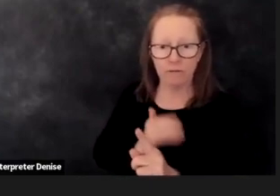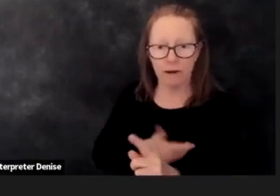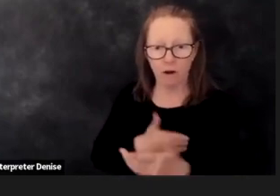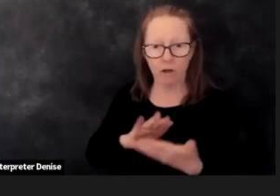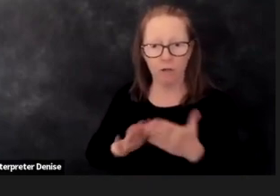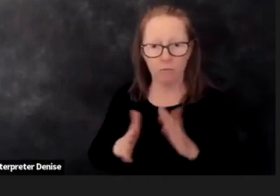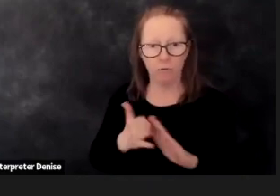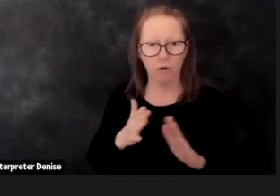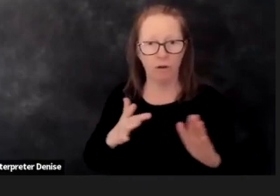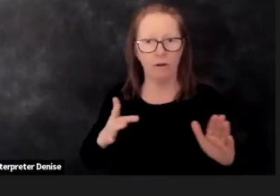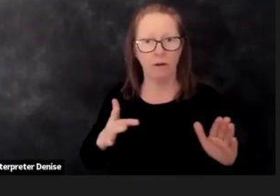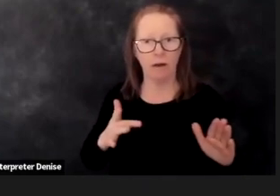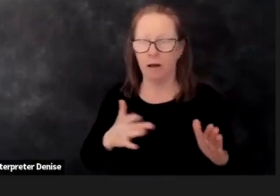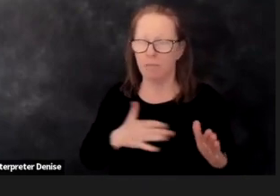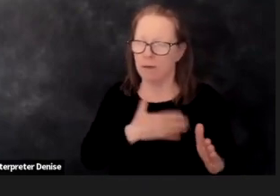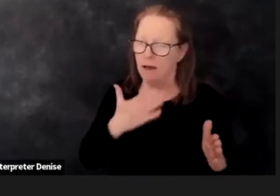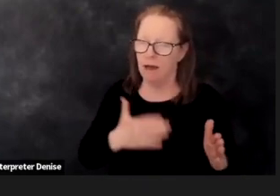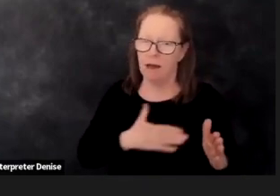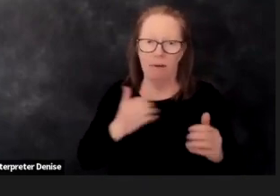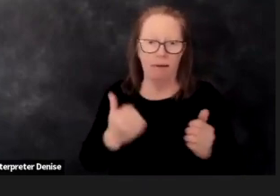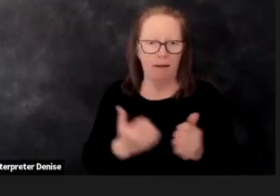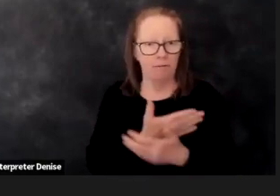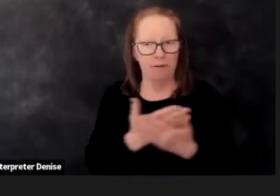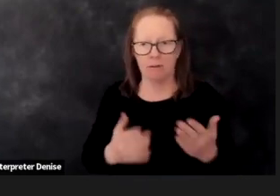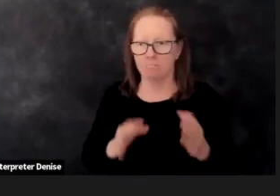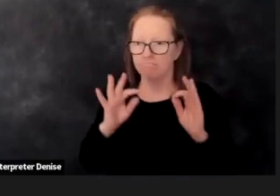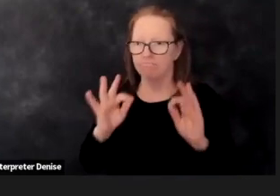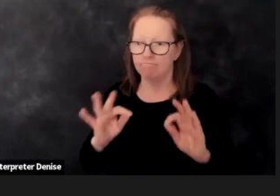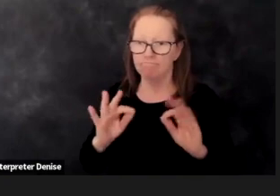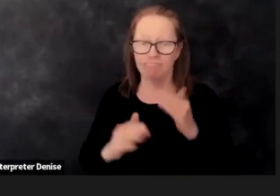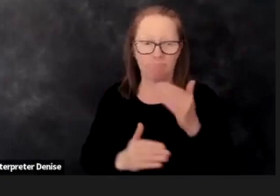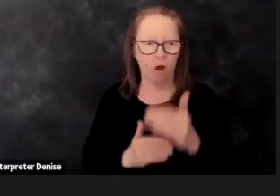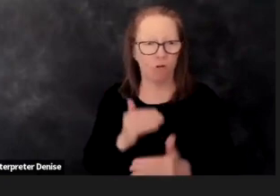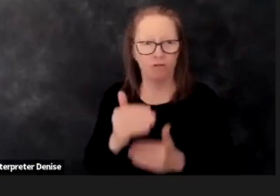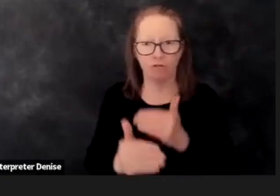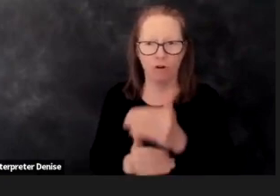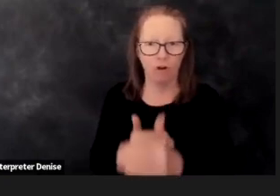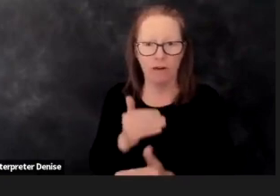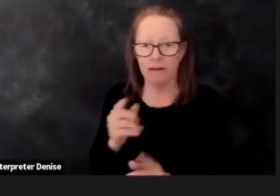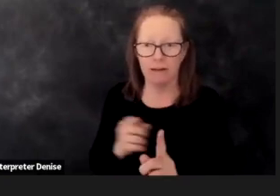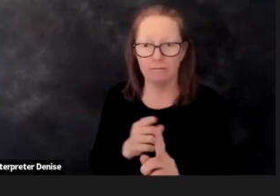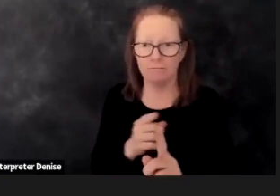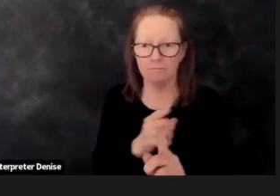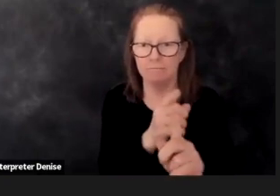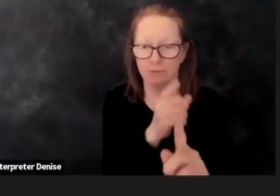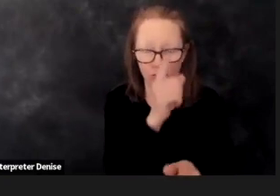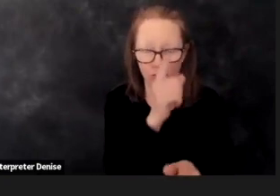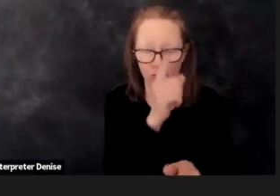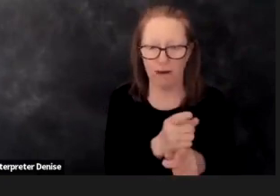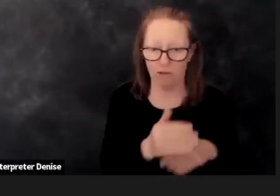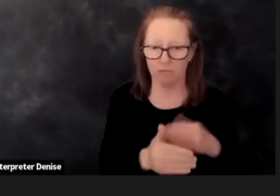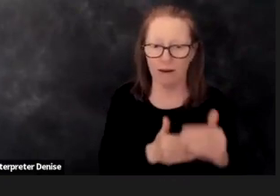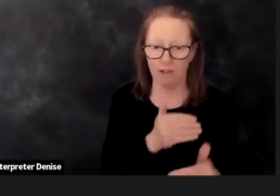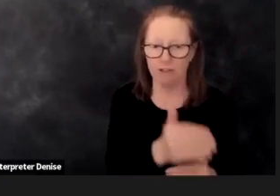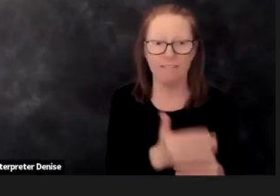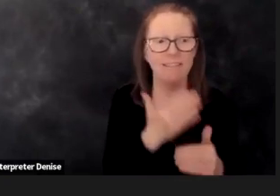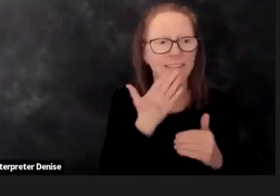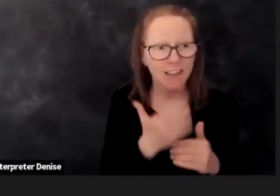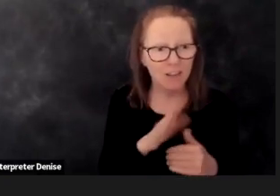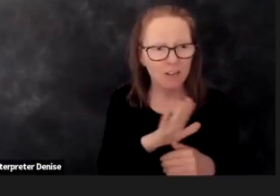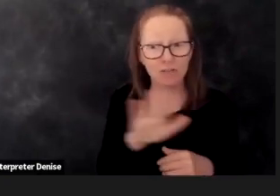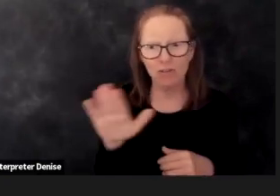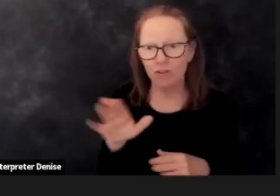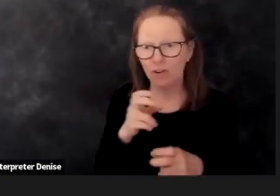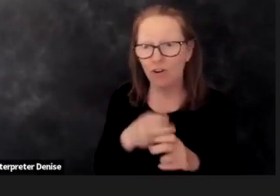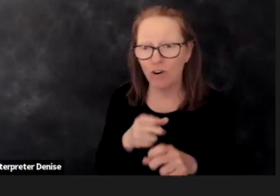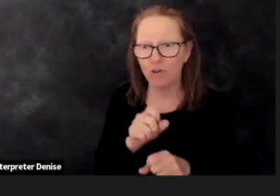is on target and heading in the right direction. Thank you, everyone, for your work, your hard work, and thank you. And I will send more